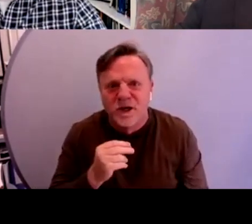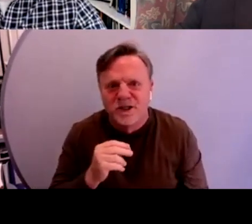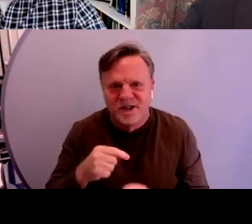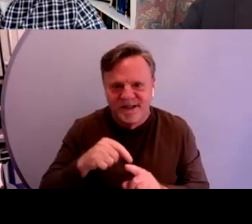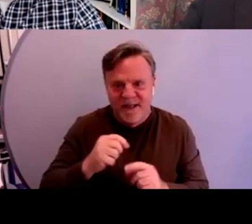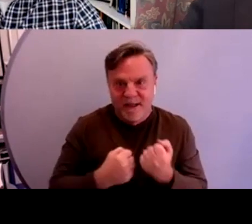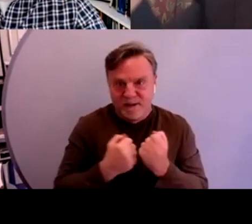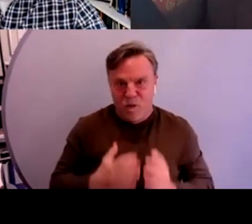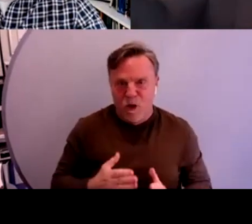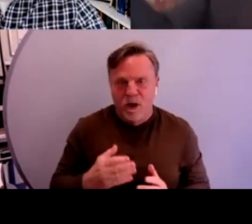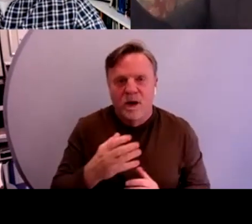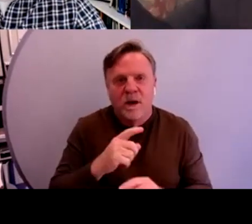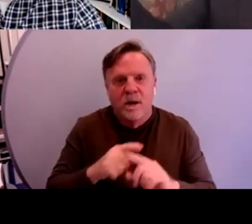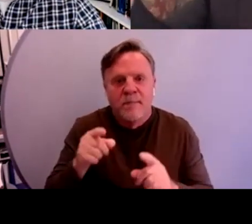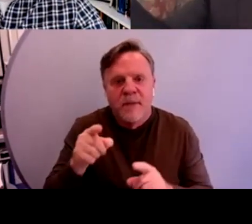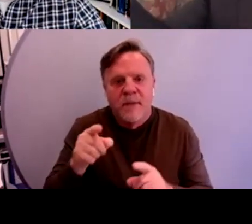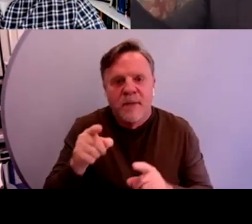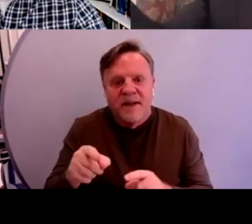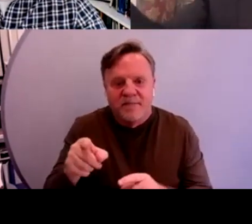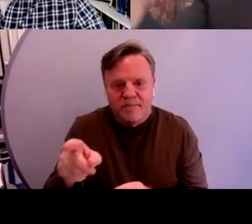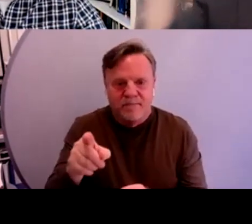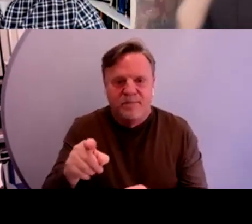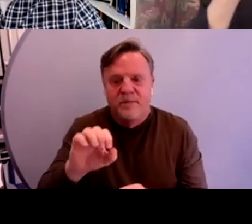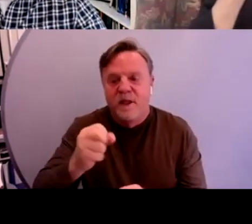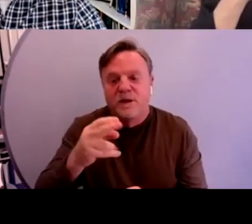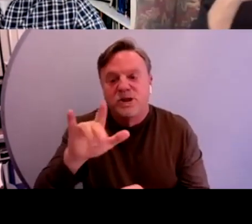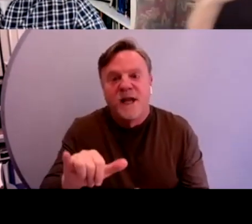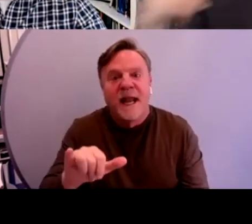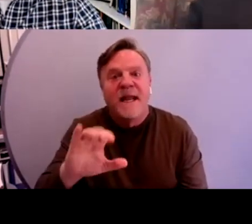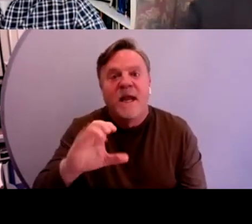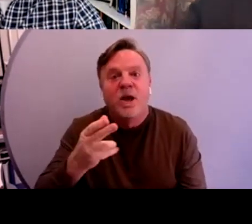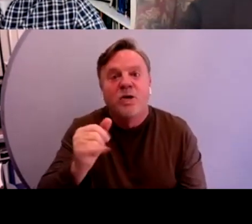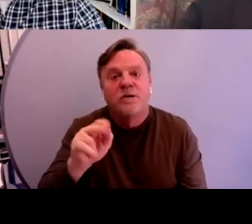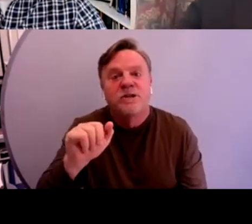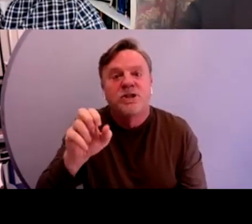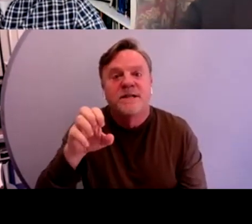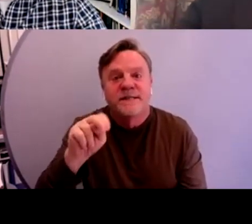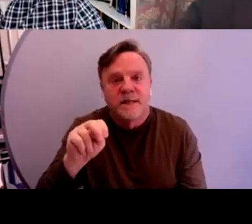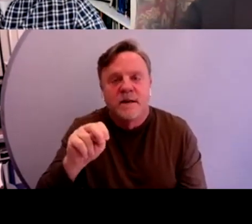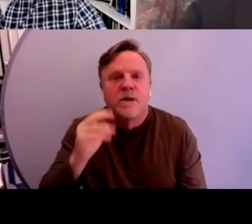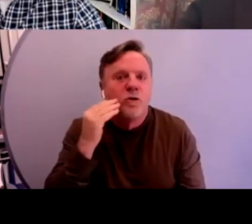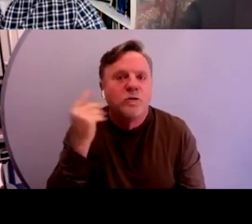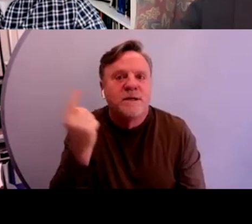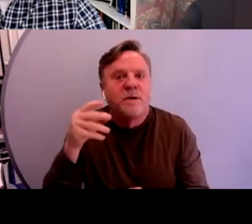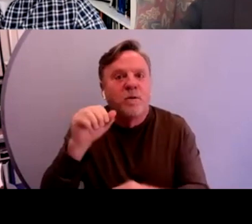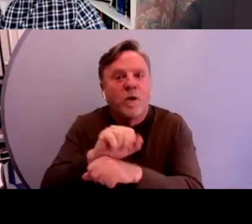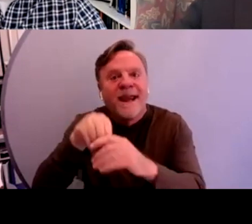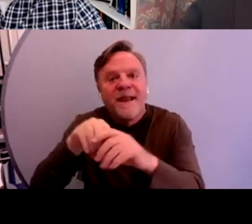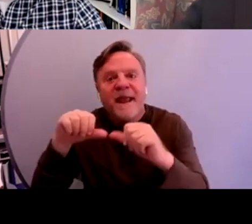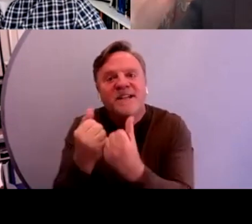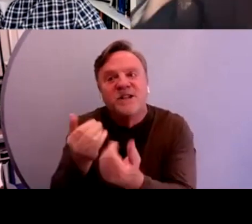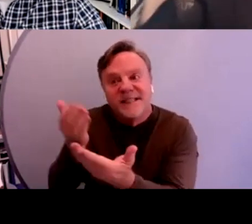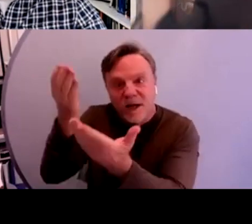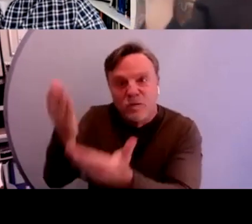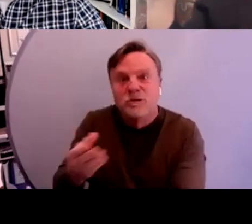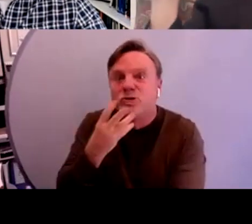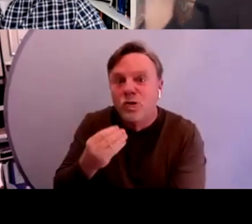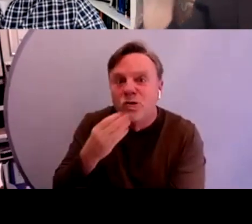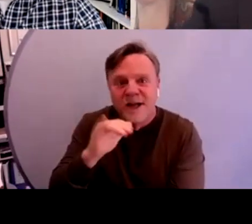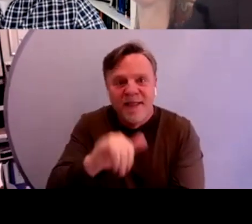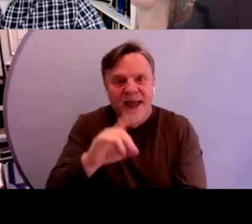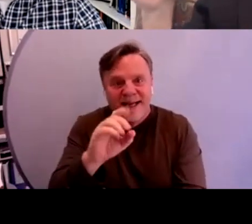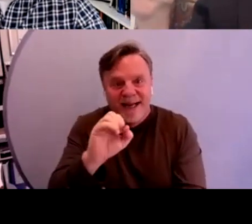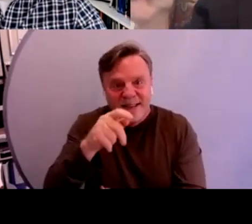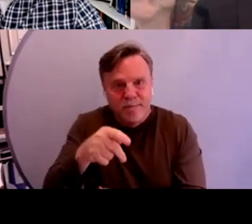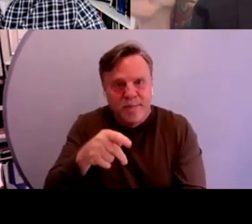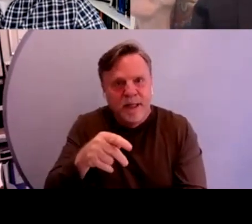and but there was a Shelley Christensen working somewhere in the agency who was Jewish, then that, you know, DSP ought to be able to turn